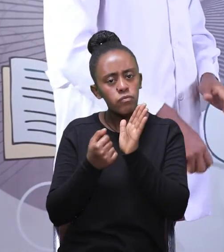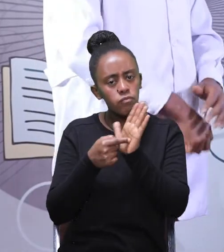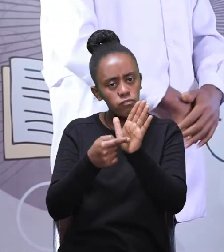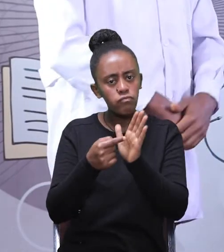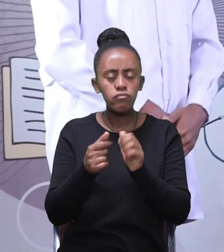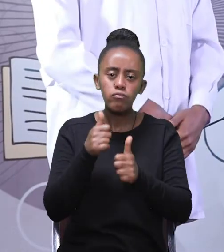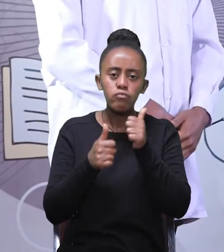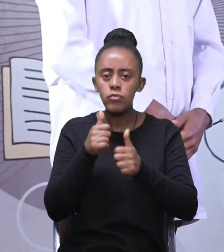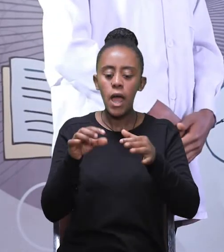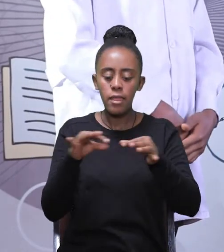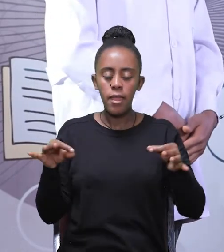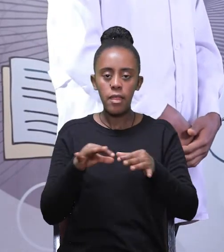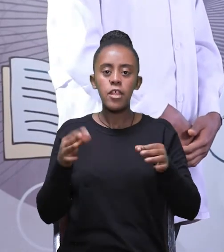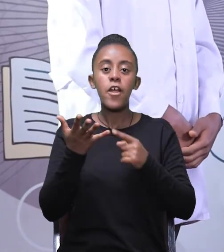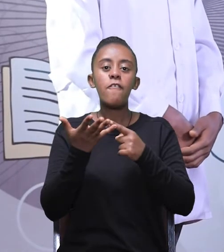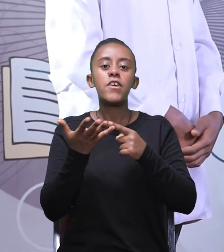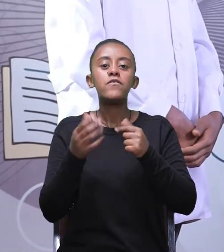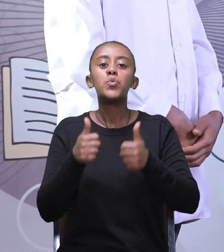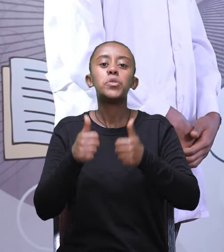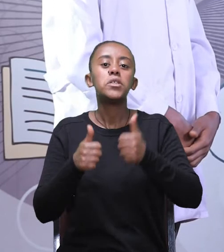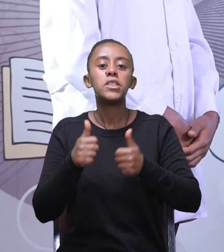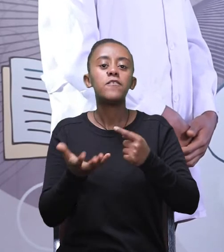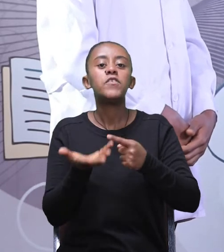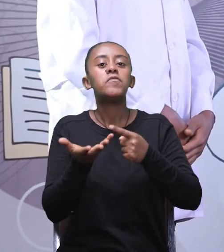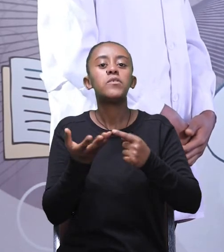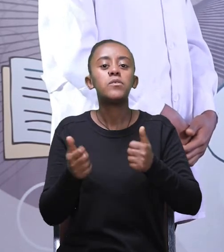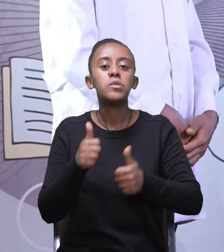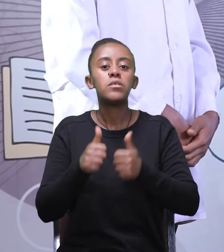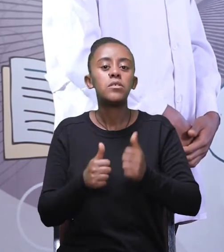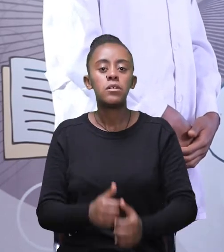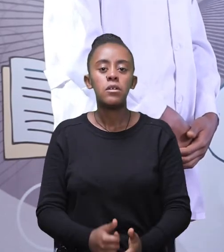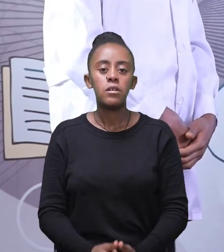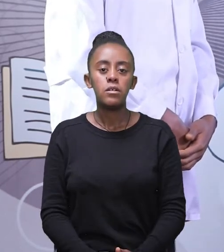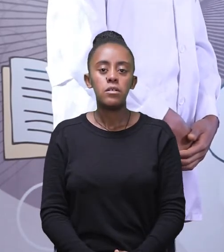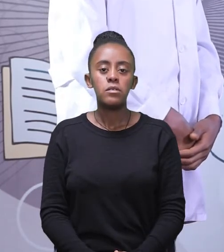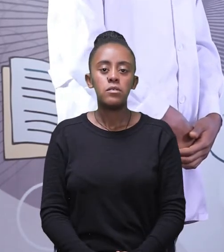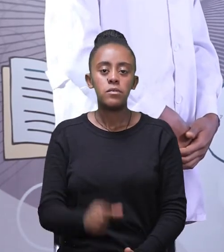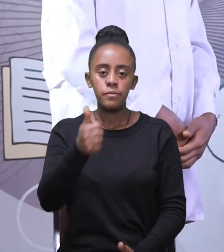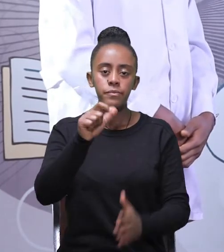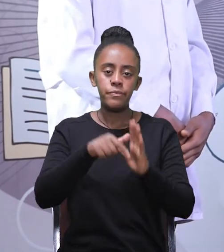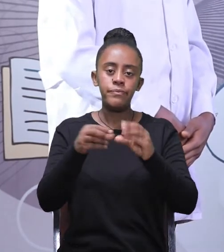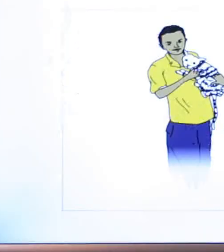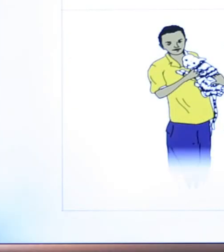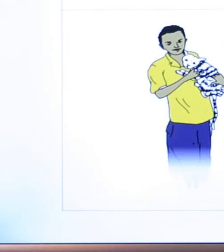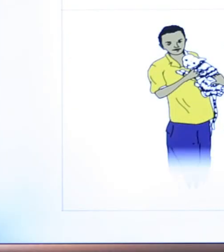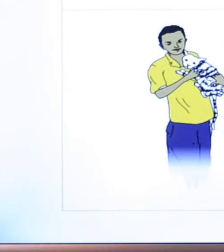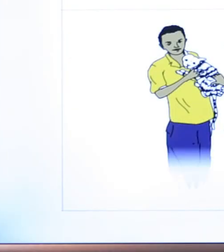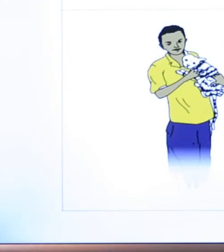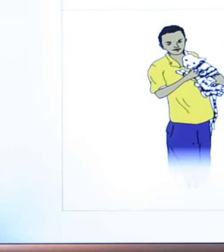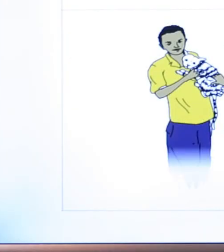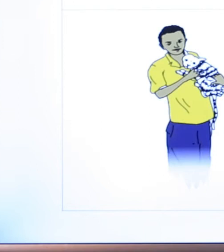describe the fifth sentence. The fifth sentence. Look at carefully. I give you 10 seconds, students.